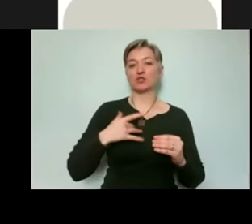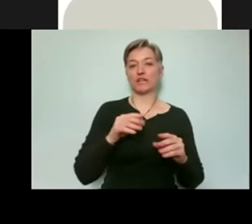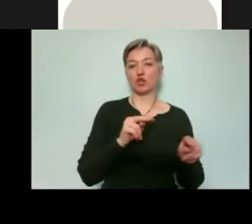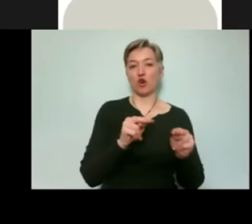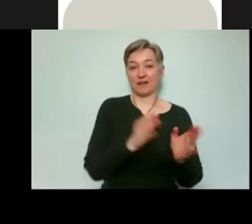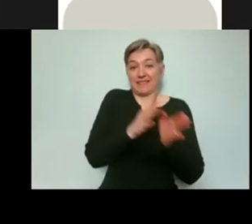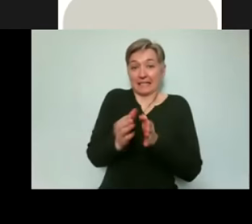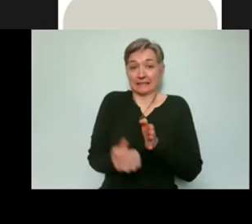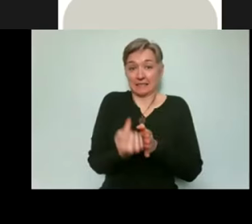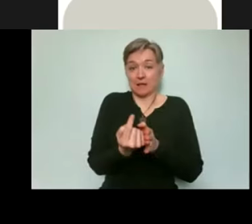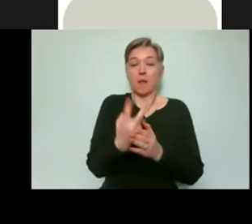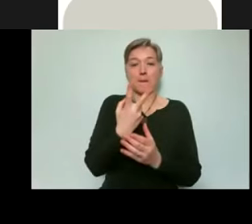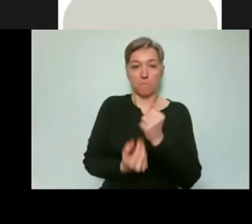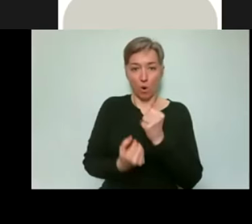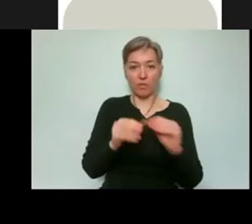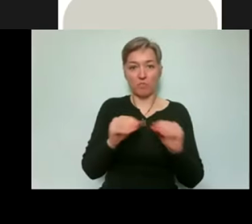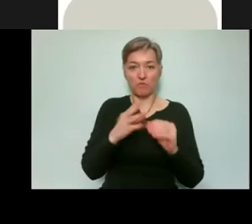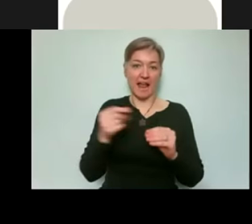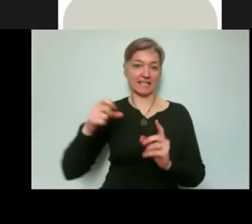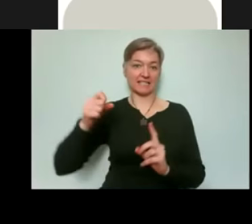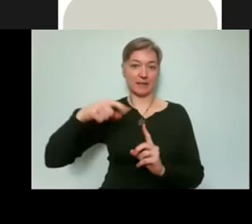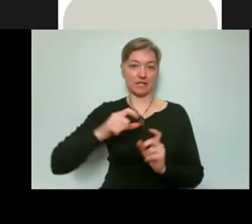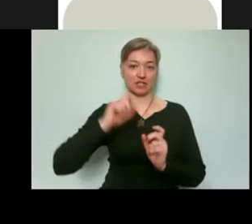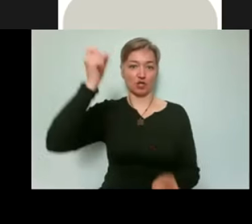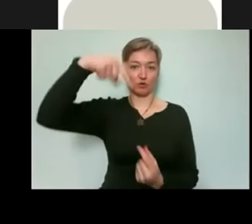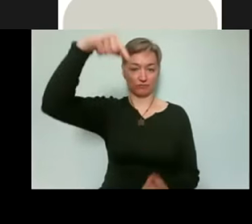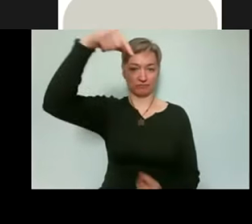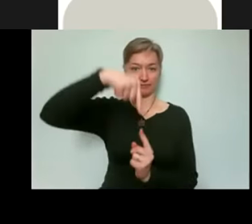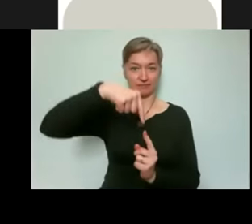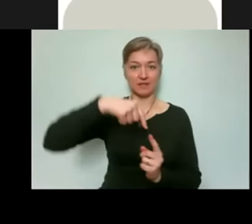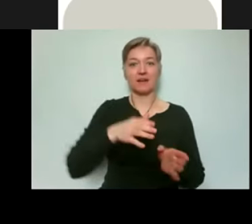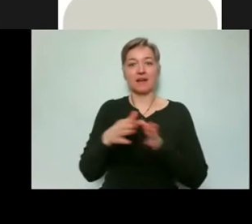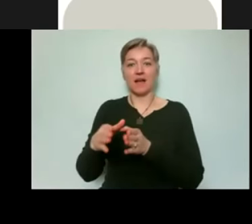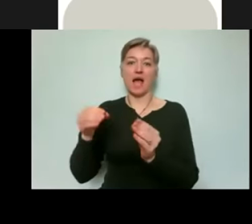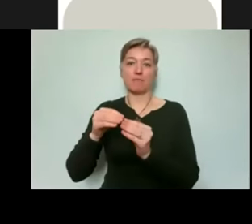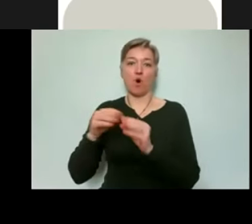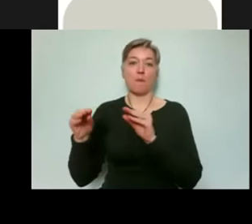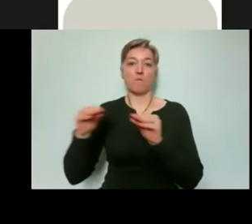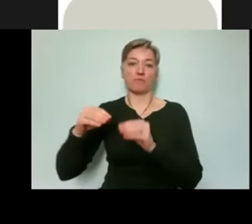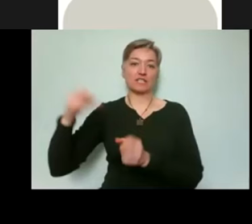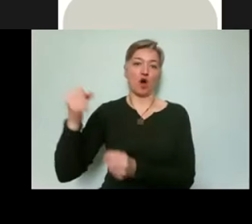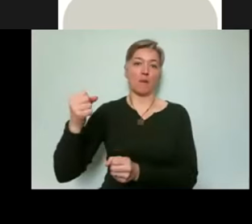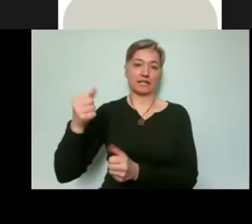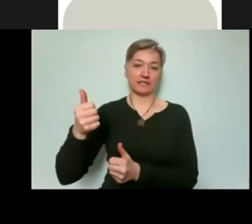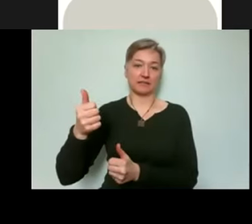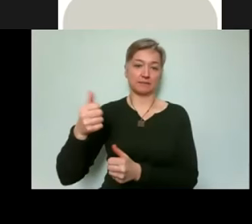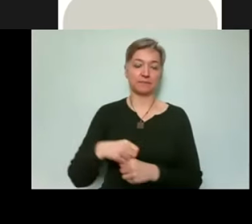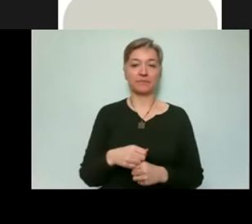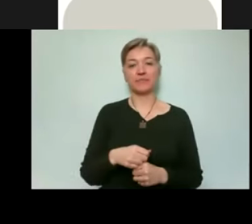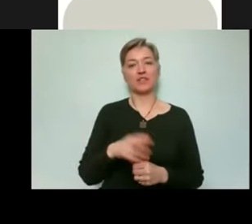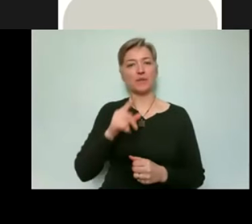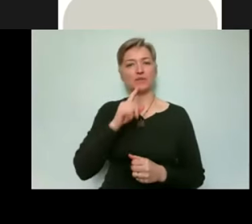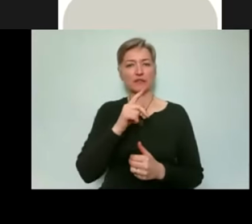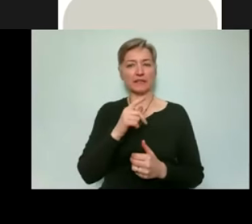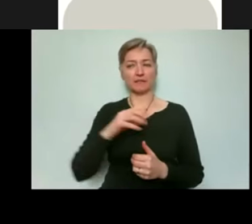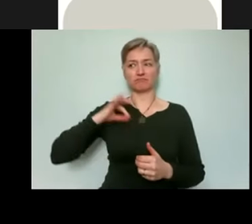has both movement and stimulus contributions. And this one is really a movement dominant cell. And this turned out to be a very helpful